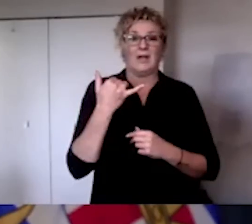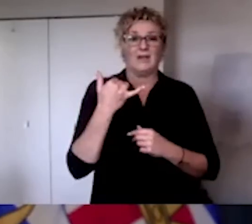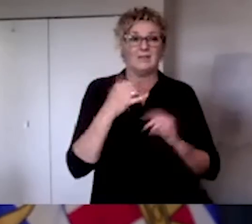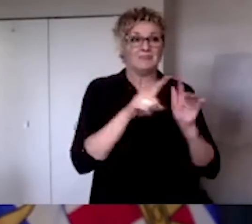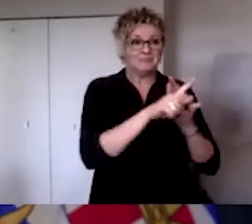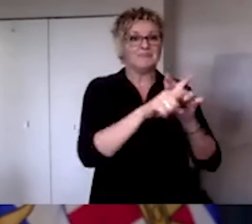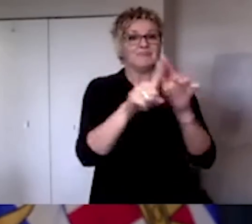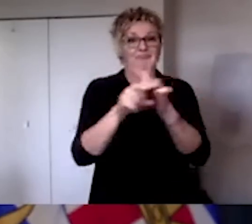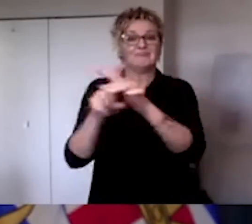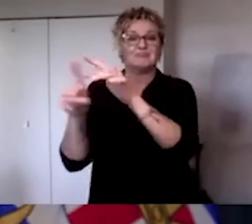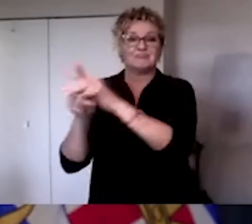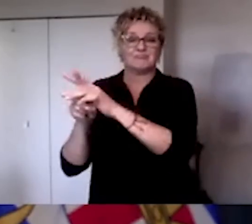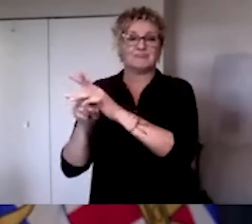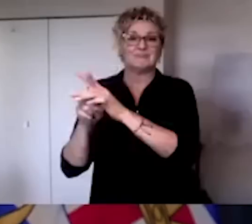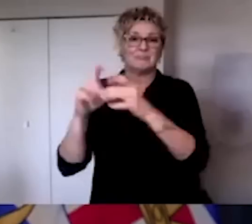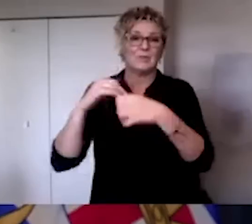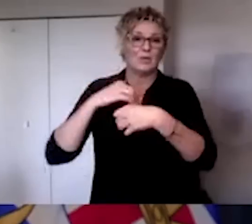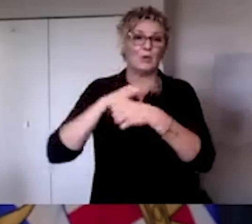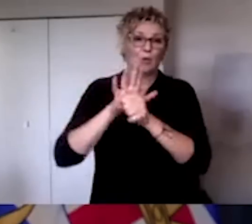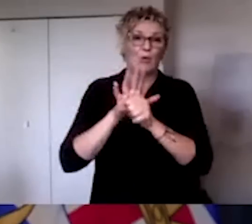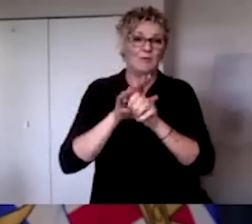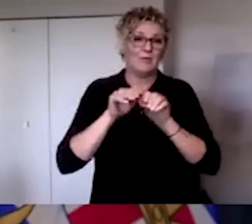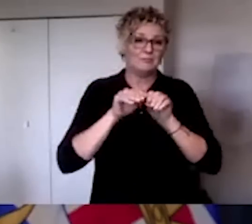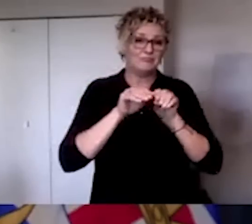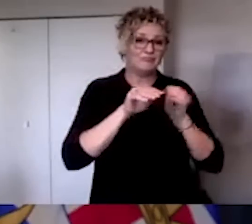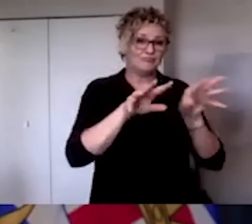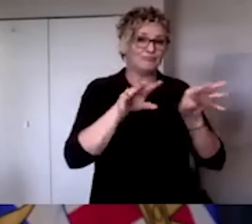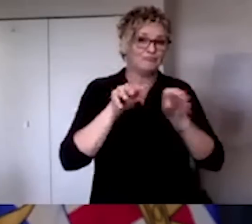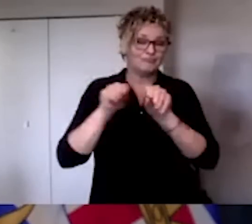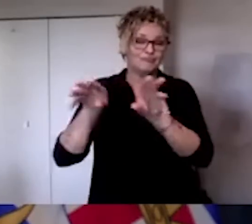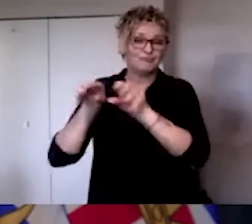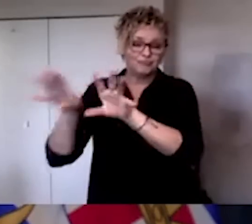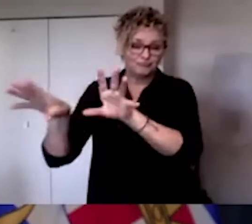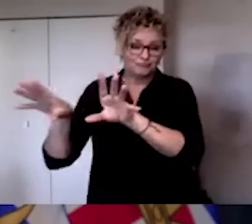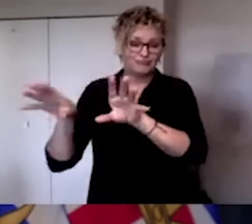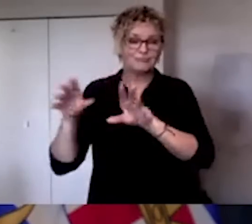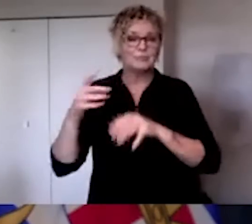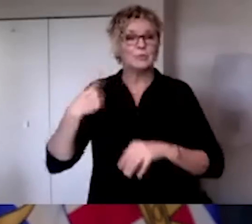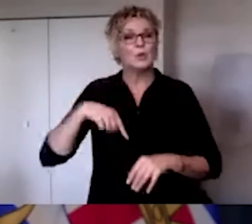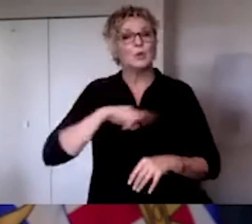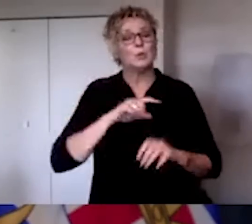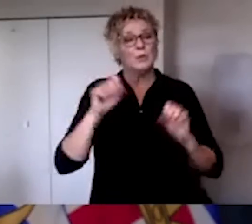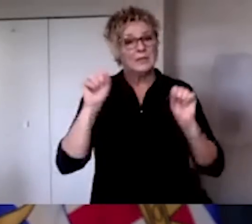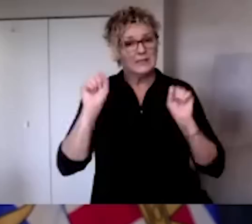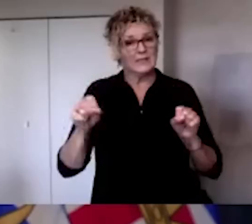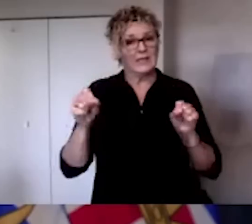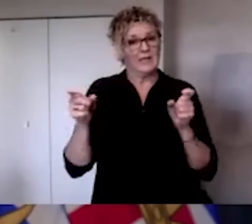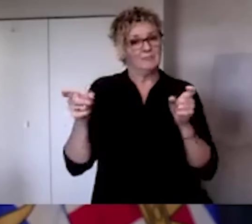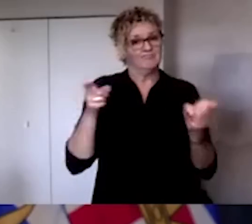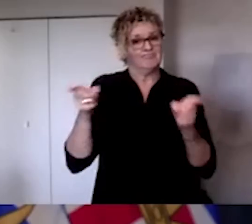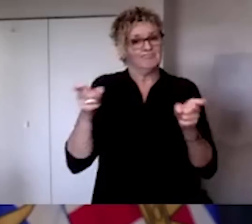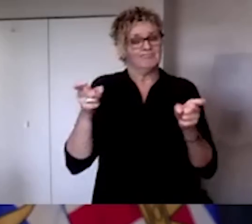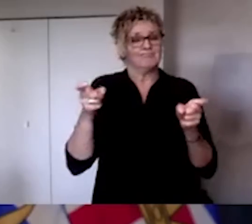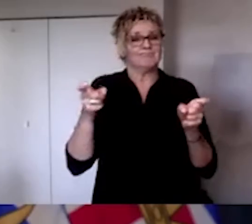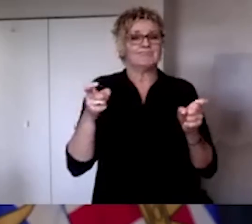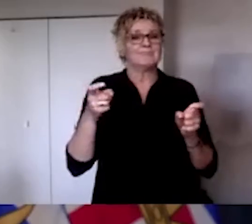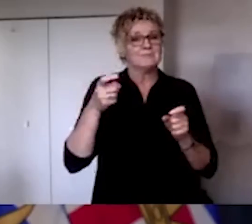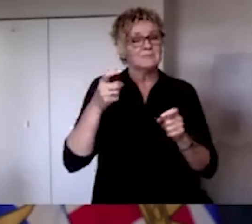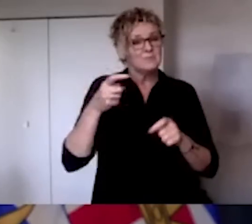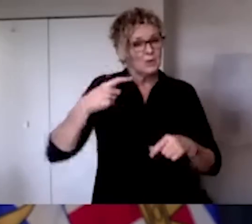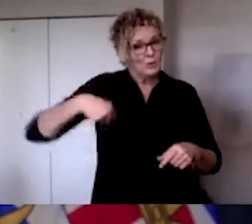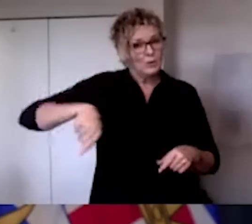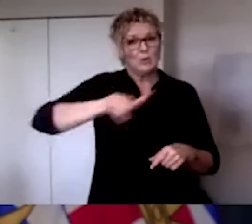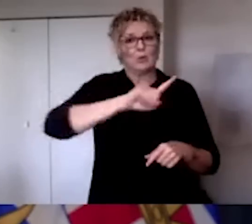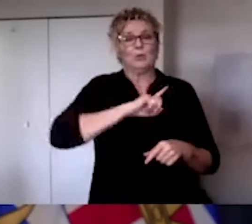less controlled setting. We know that important ceremonies, important events like weddings, birthdays,